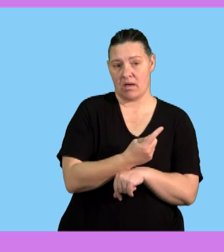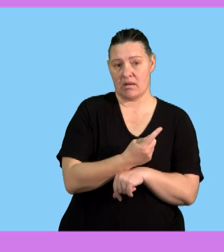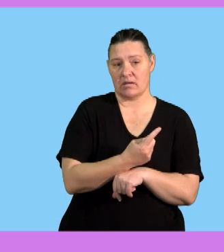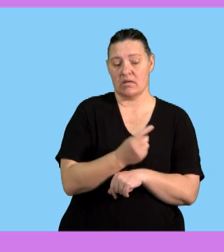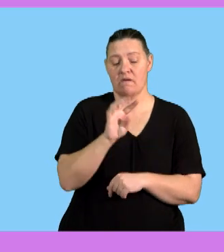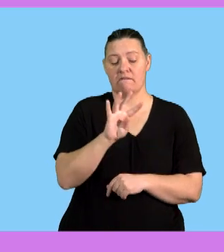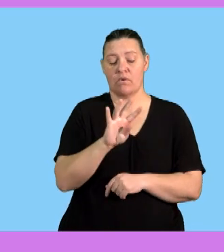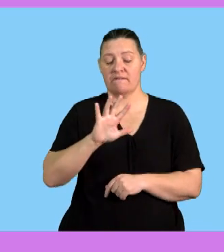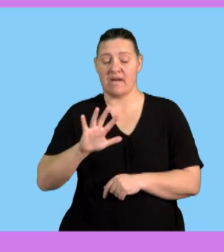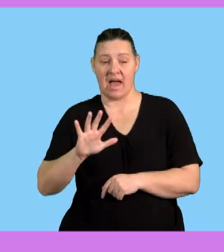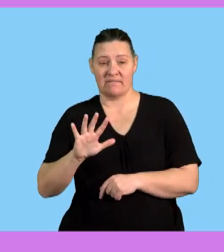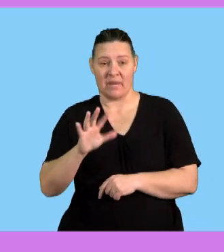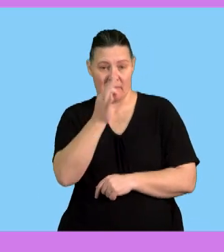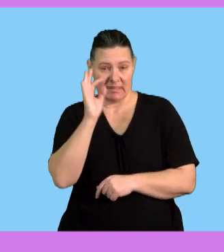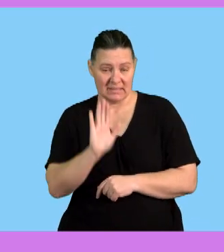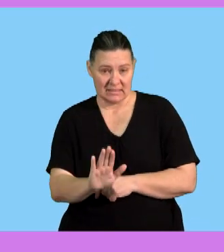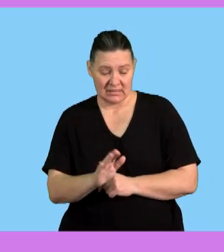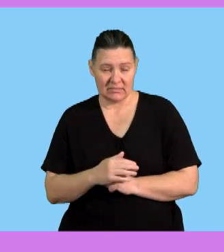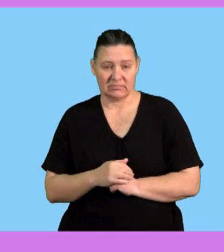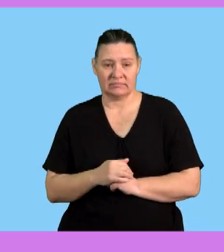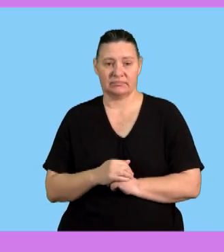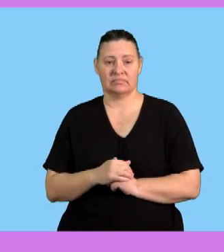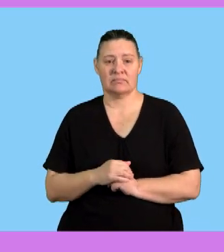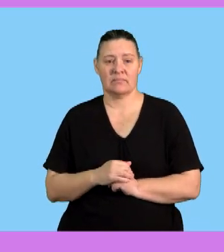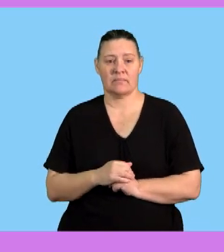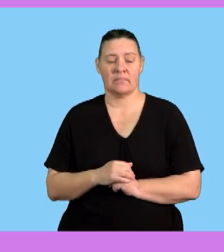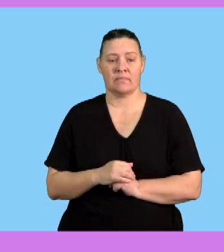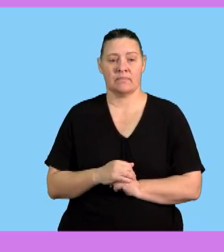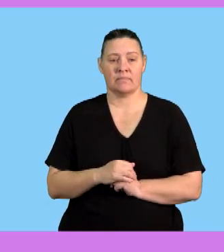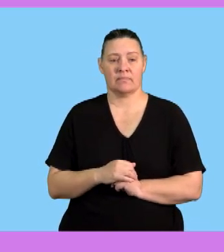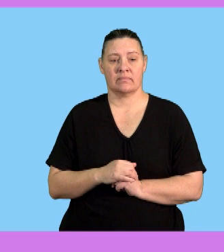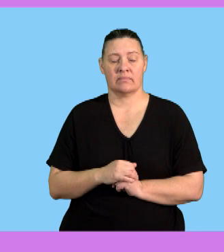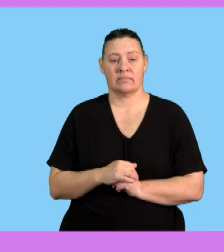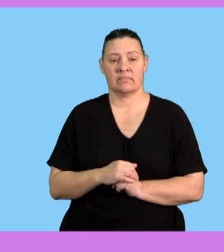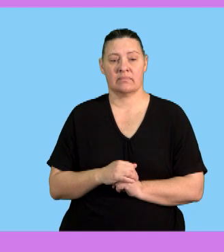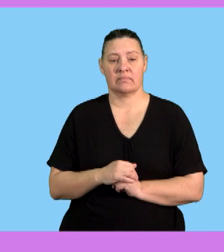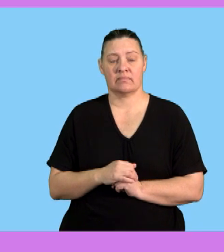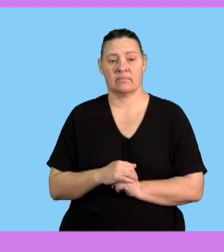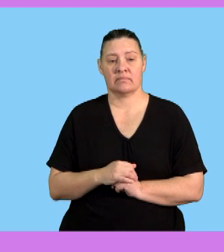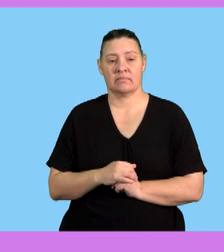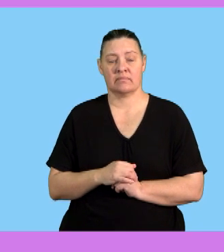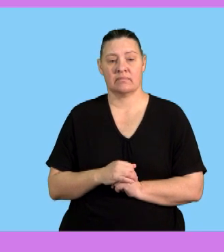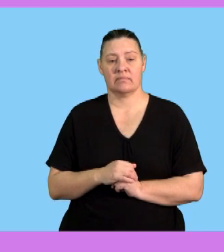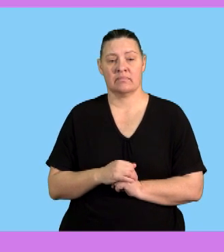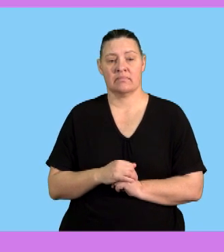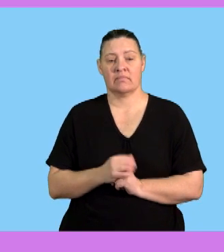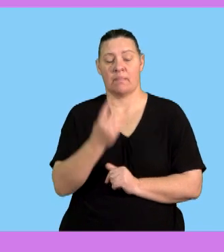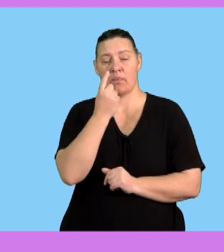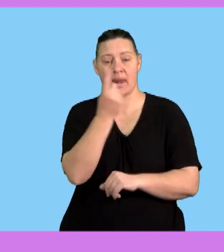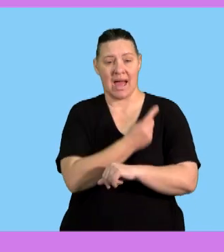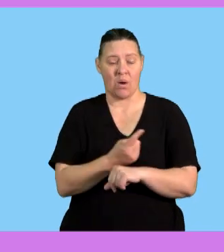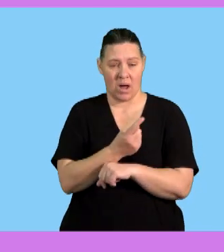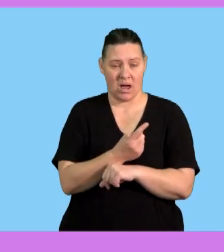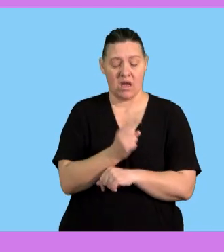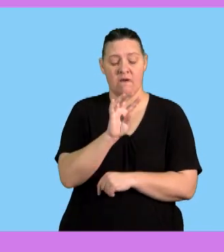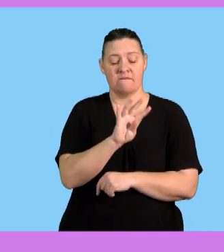hour 45 minutes, let me just change the color of a pen. So 1